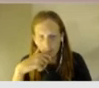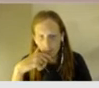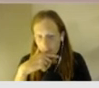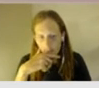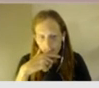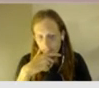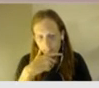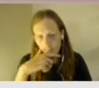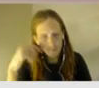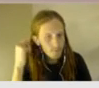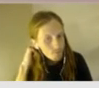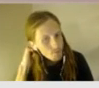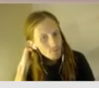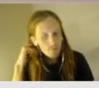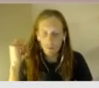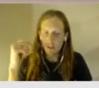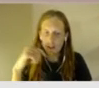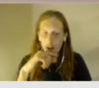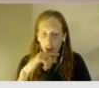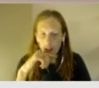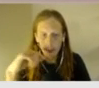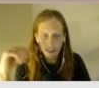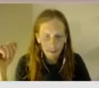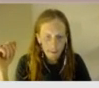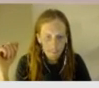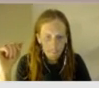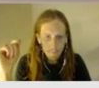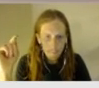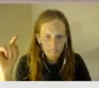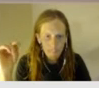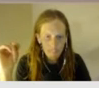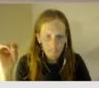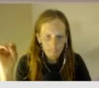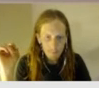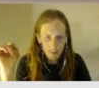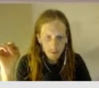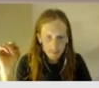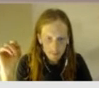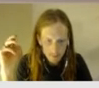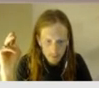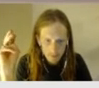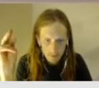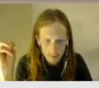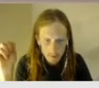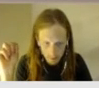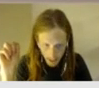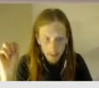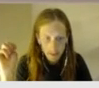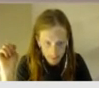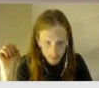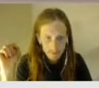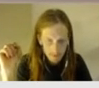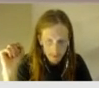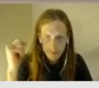think you'll be more willing to do something if your job depended on it than if it were meaningless, you know, and just a hobby. And I